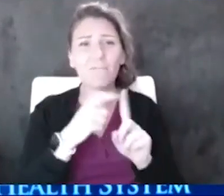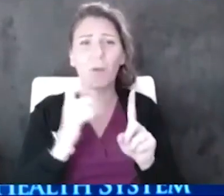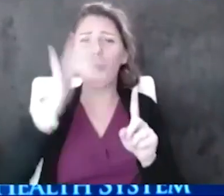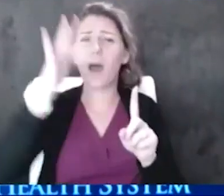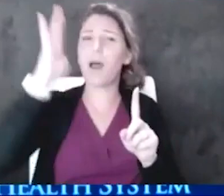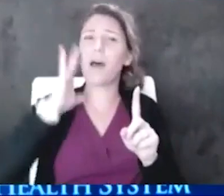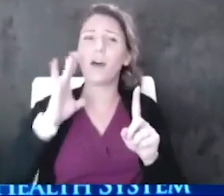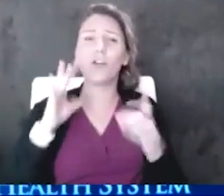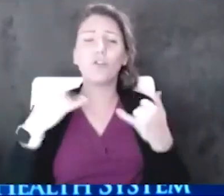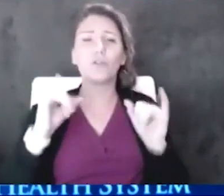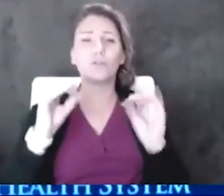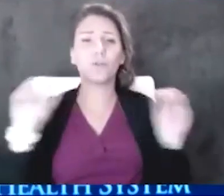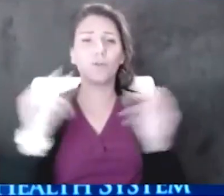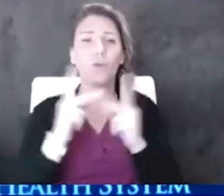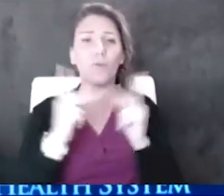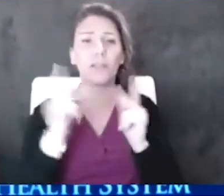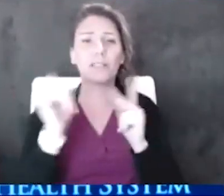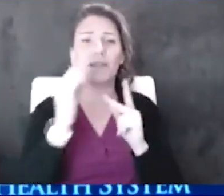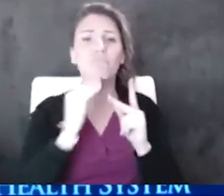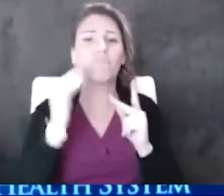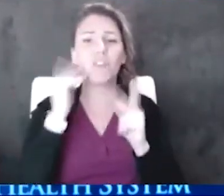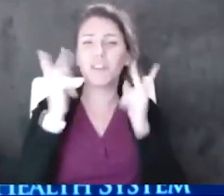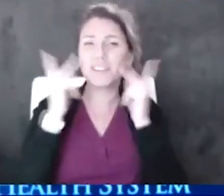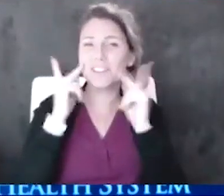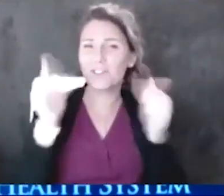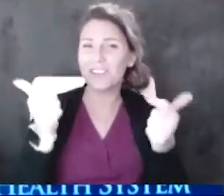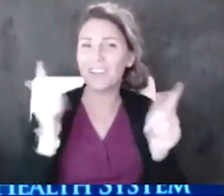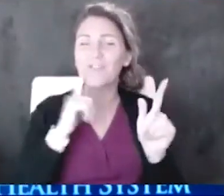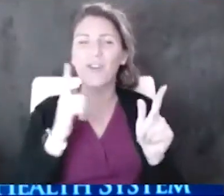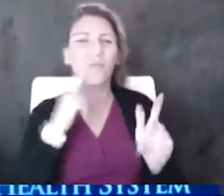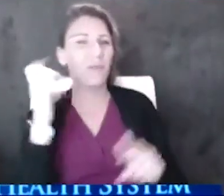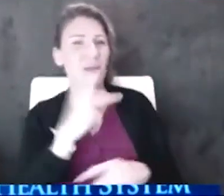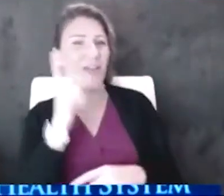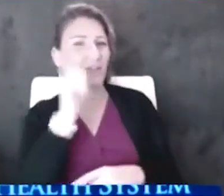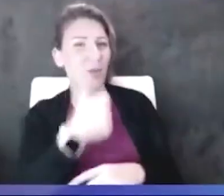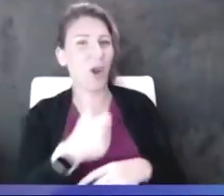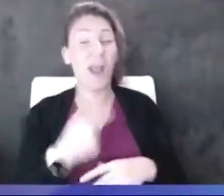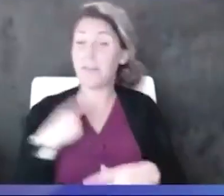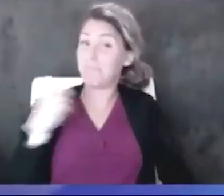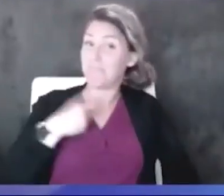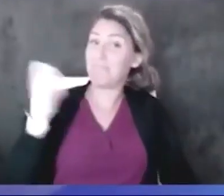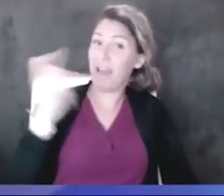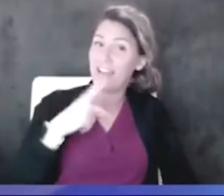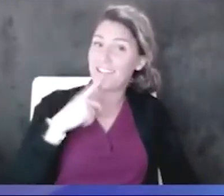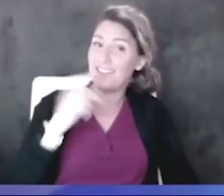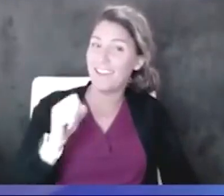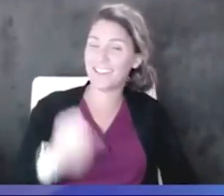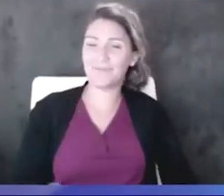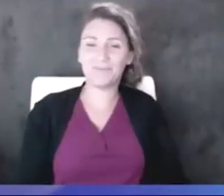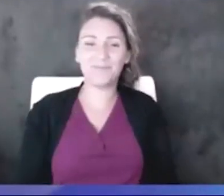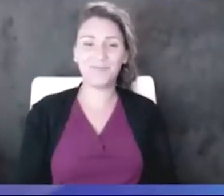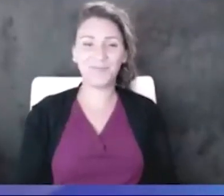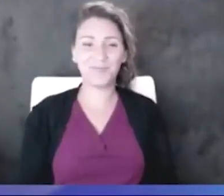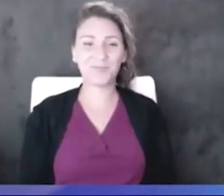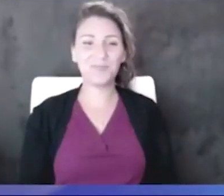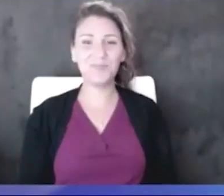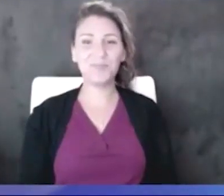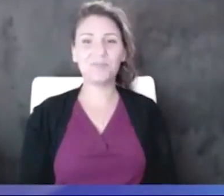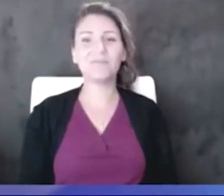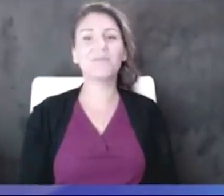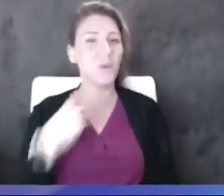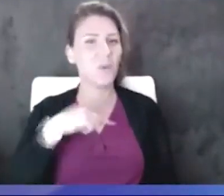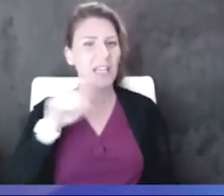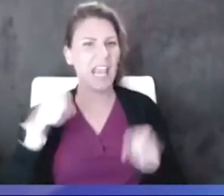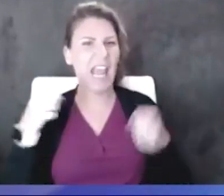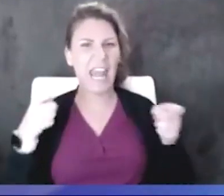home. I'll see you guys back. I'll be Okay, back you'll be back tomorrow. tomorrow, though. I'm back. All right. All right, so guys, we can handle this. I think so. All right.